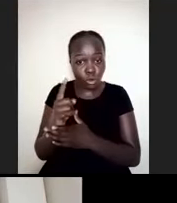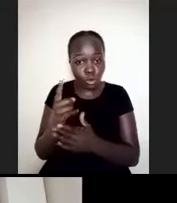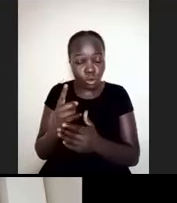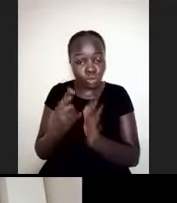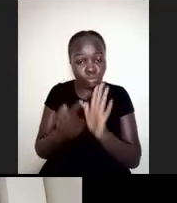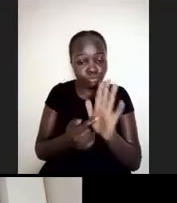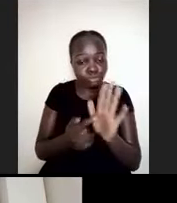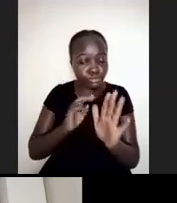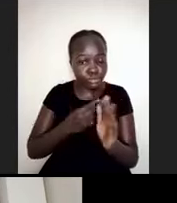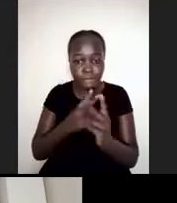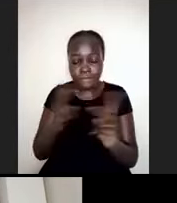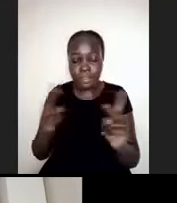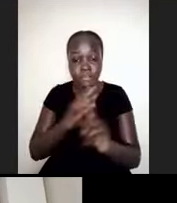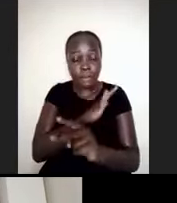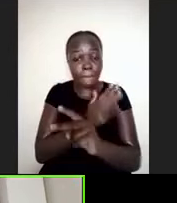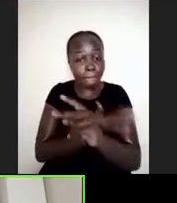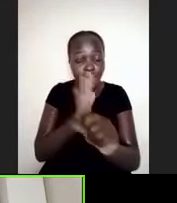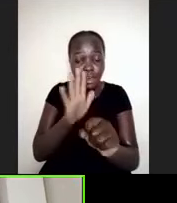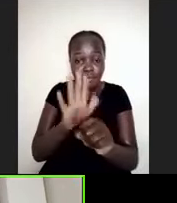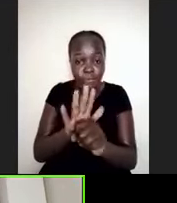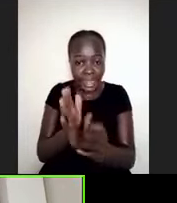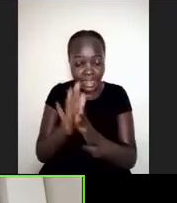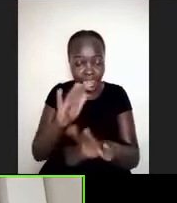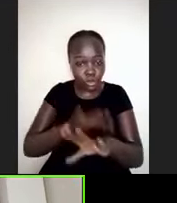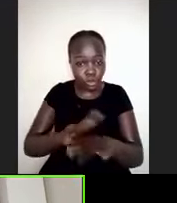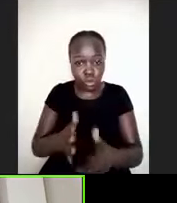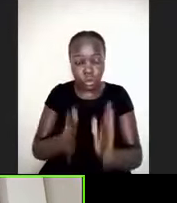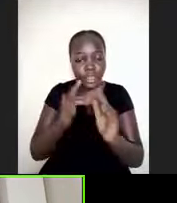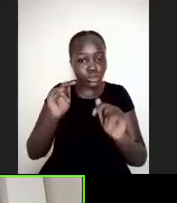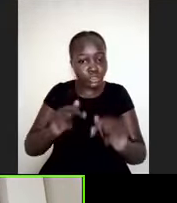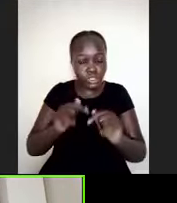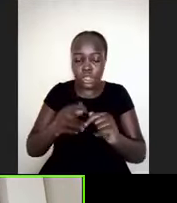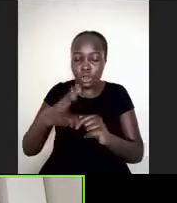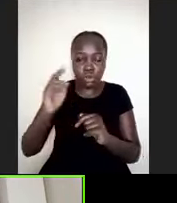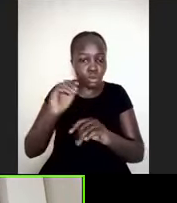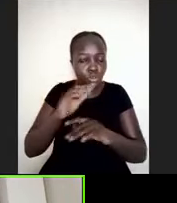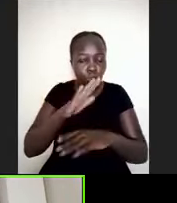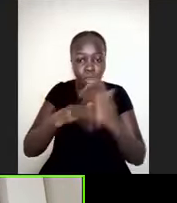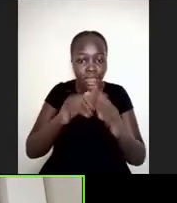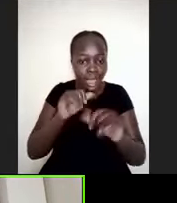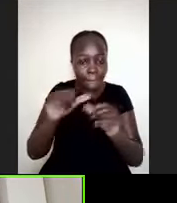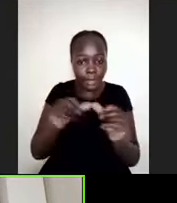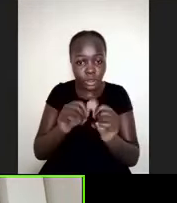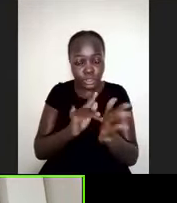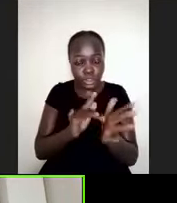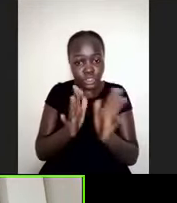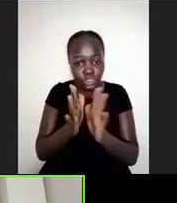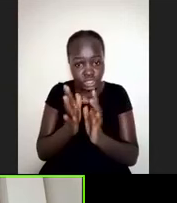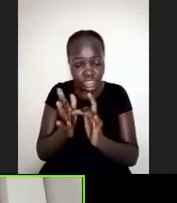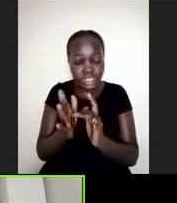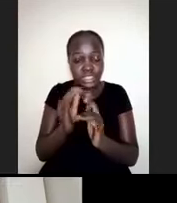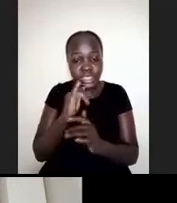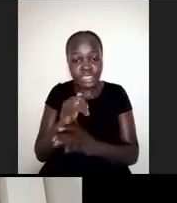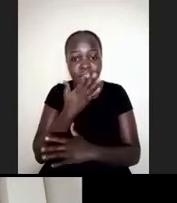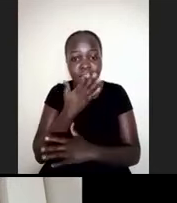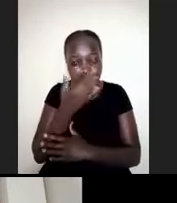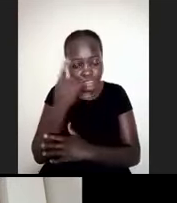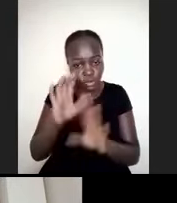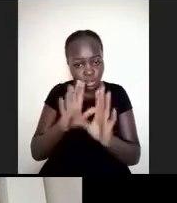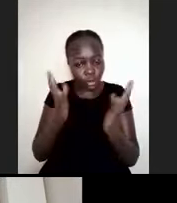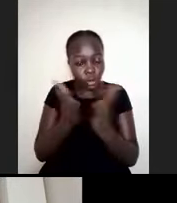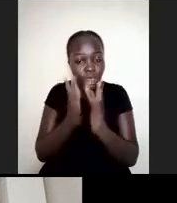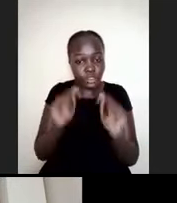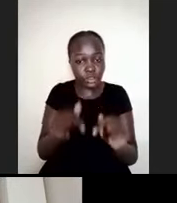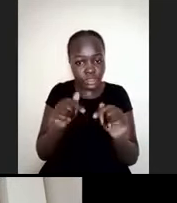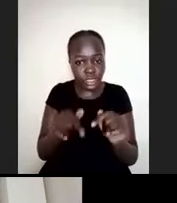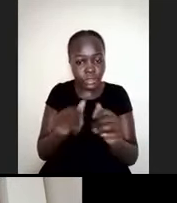so powerfully and in a good way. Today, it was all about that Jesus is the answer for the world today. I mean, if